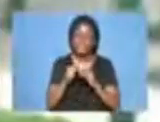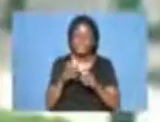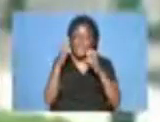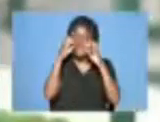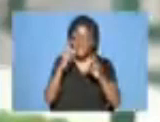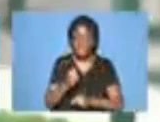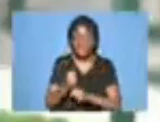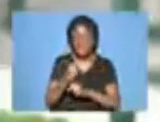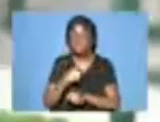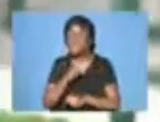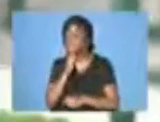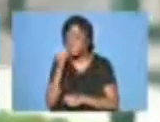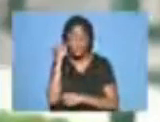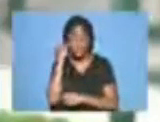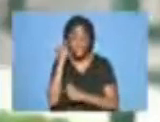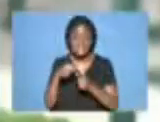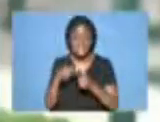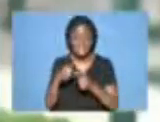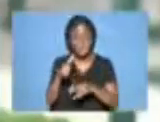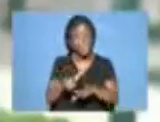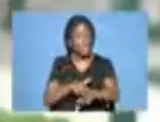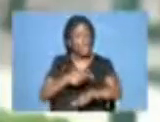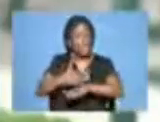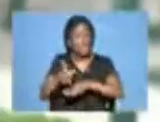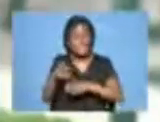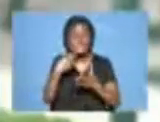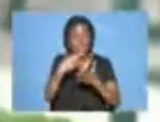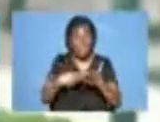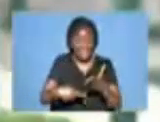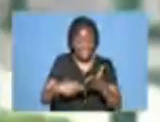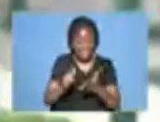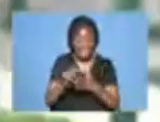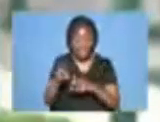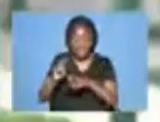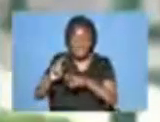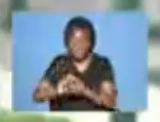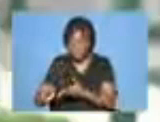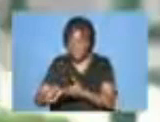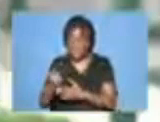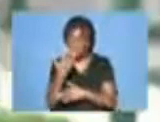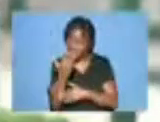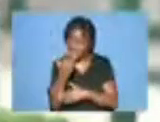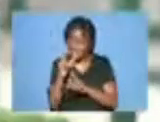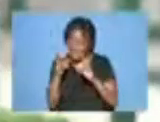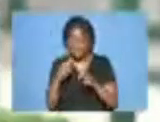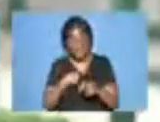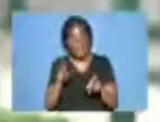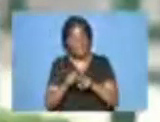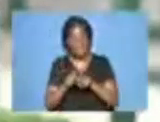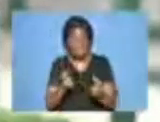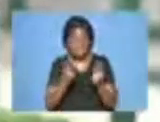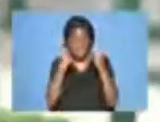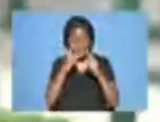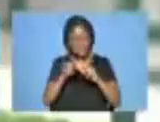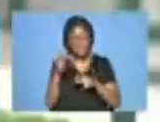not know until long after he had registered that he was sitting 15 subjects. I too was surprised, but I